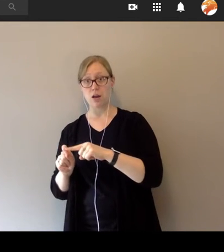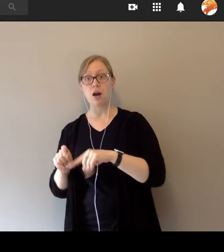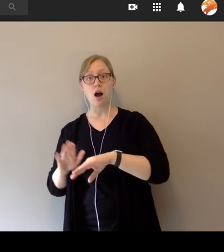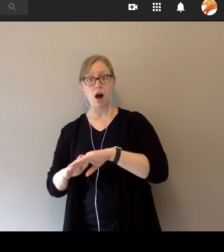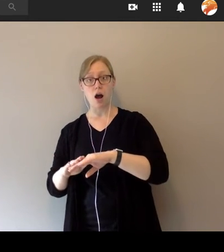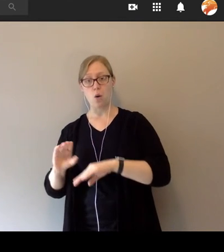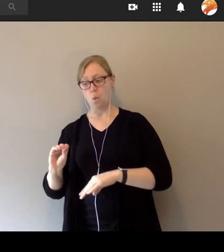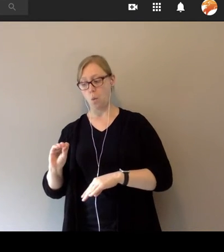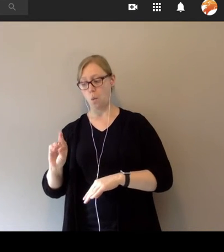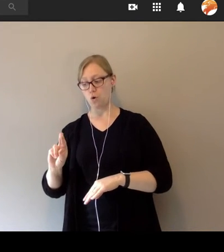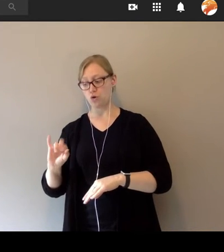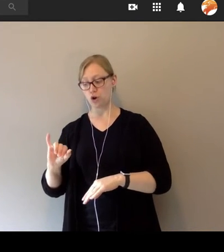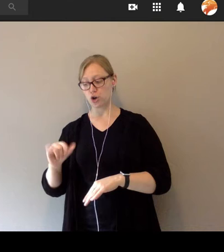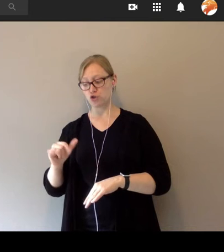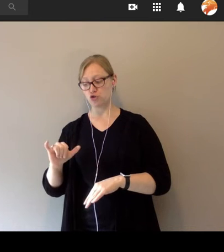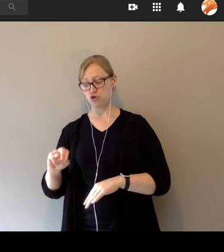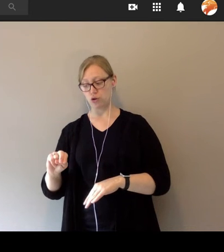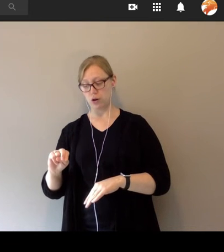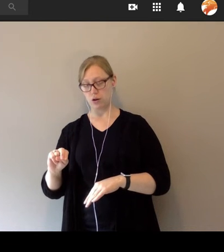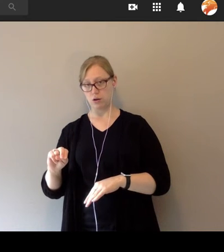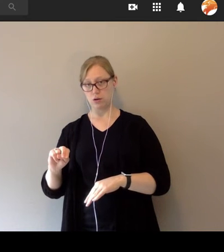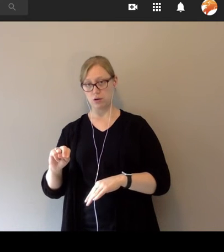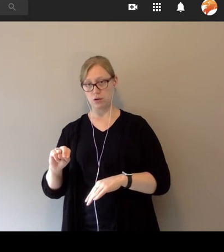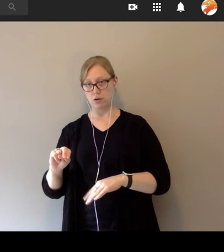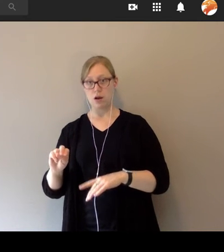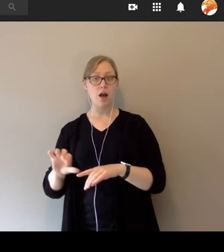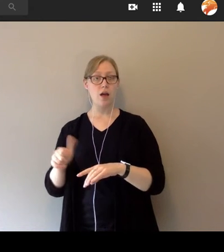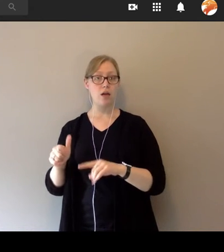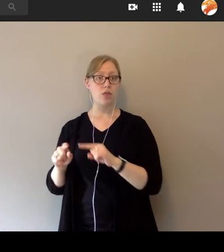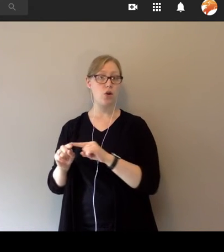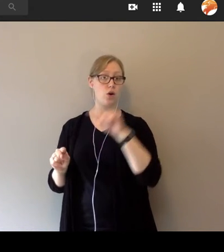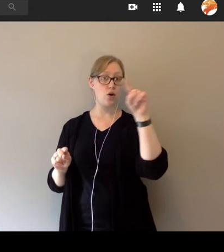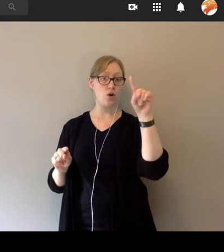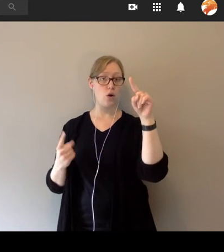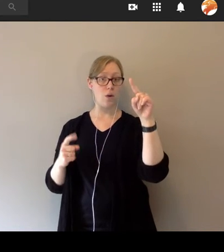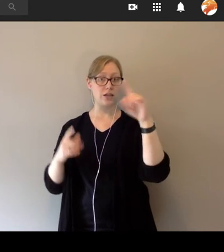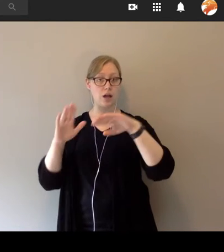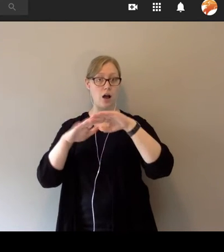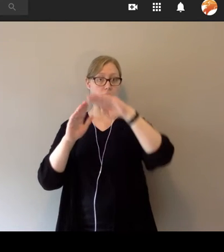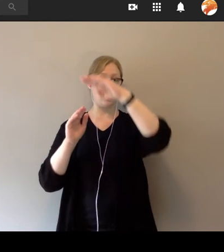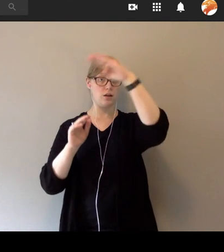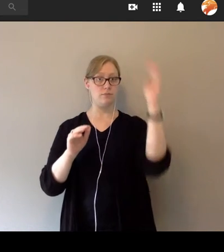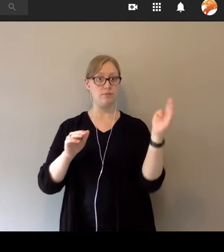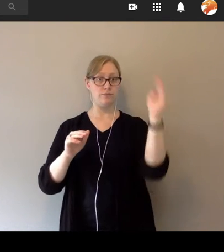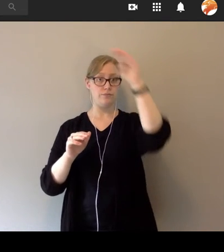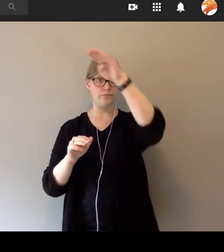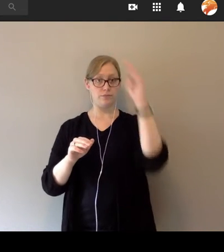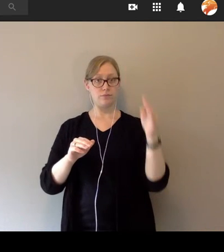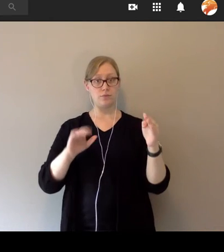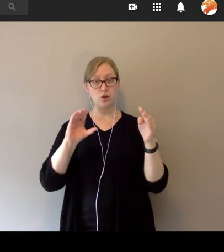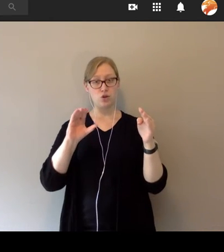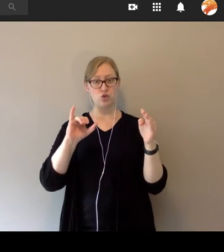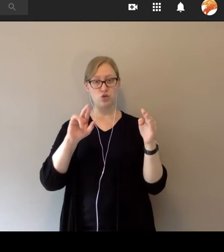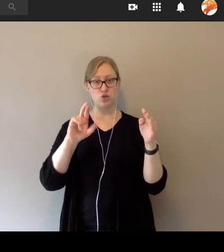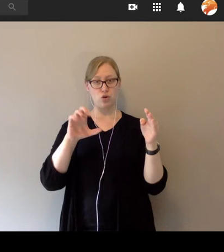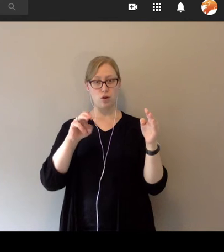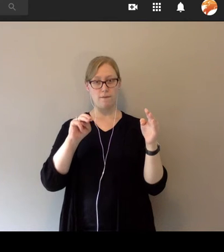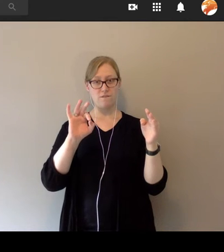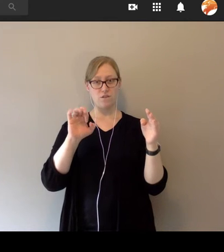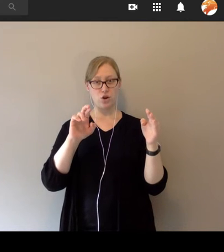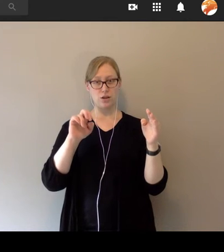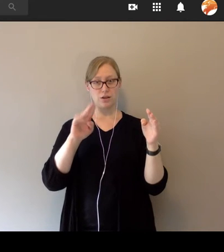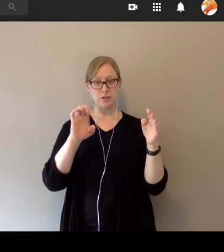the other vertices, one is on the circumference of the circle, and the other one is on the x-axis